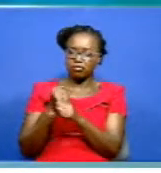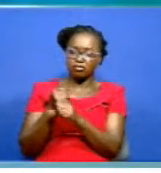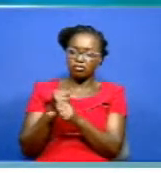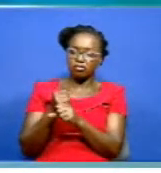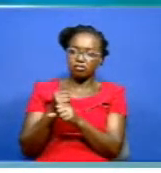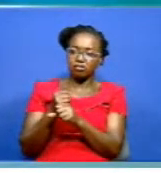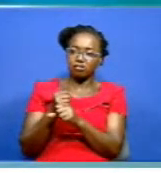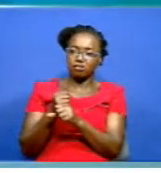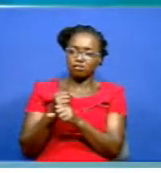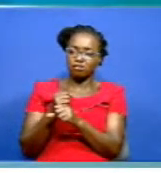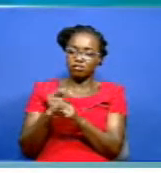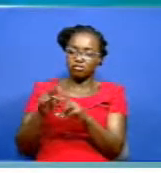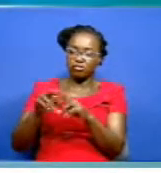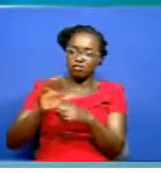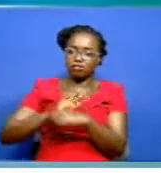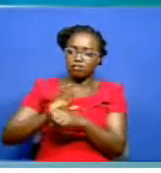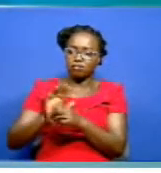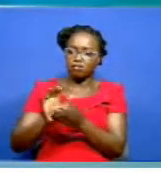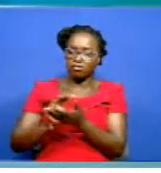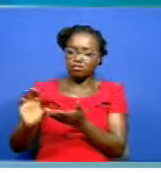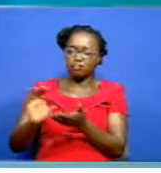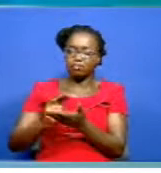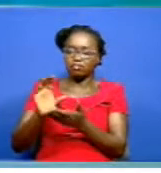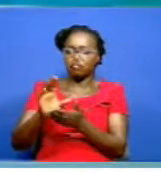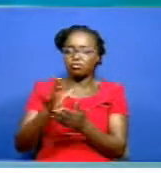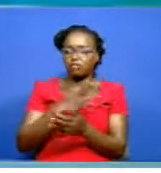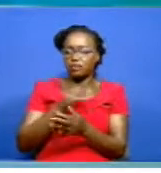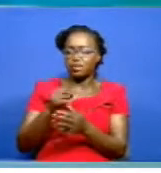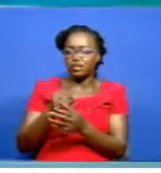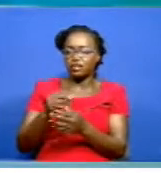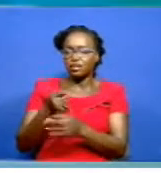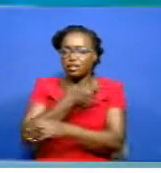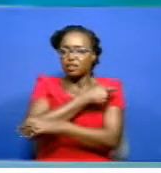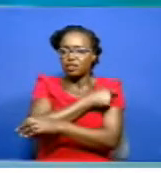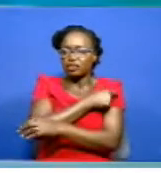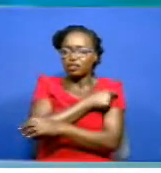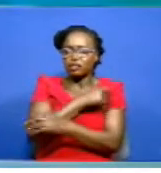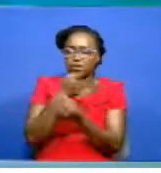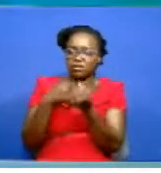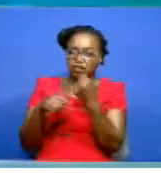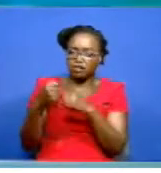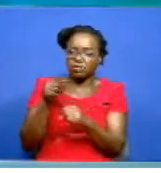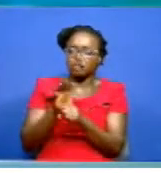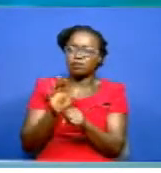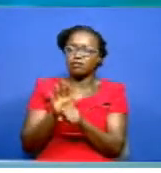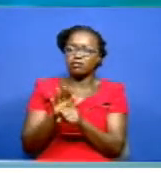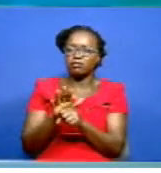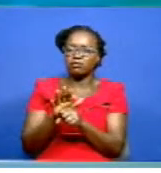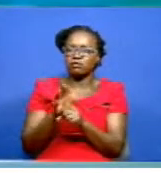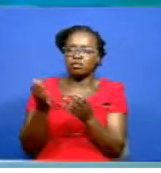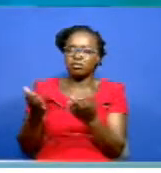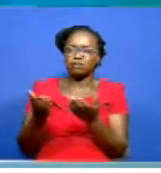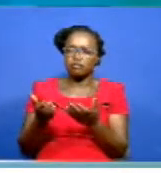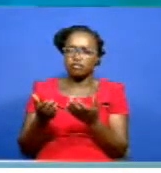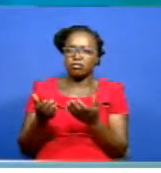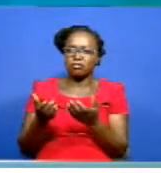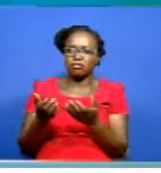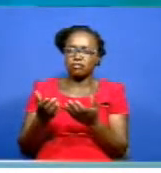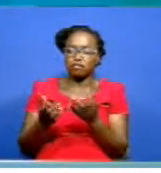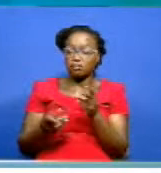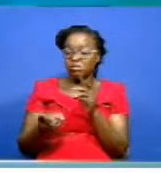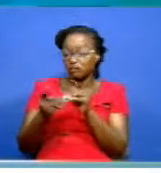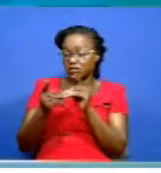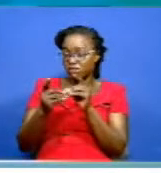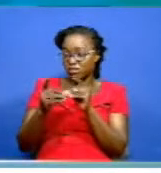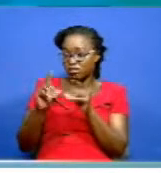the COVID-19 deployment and vaccine deployment is still active, very active. We meet once every week